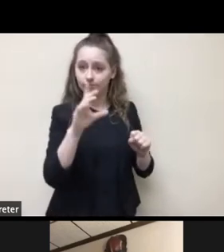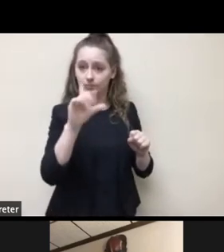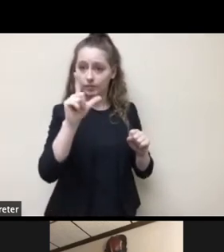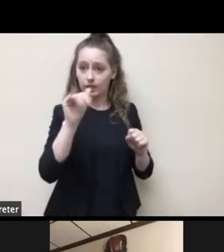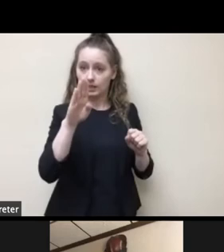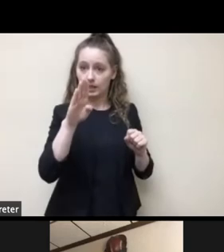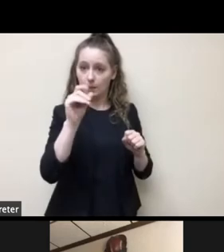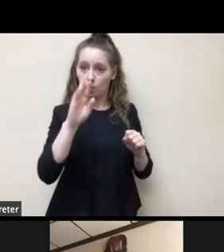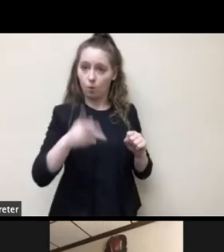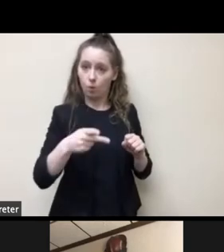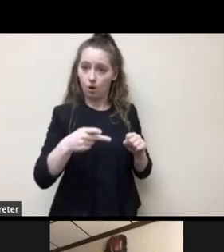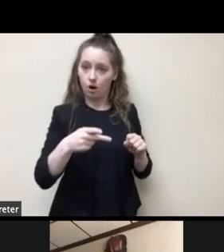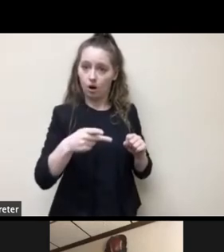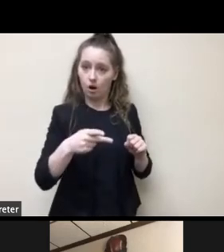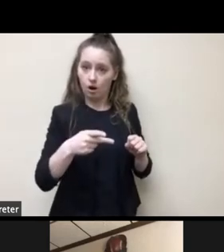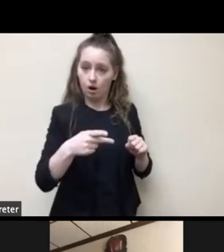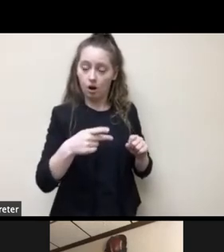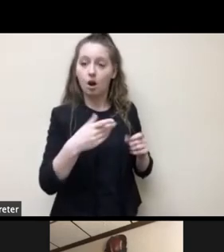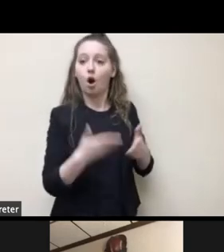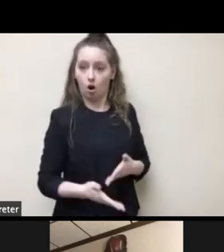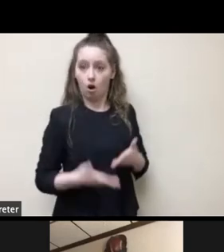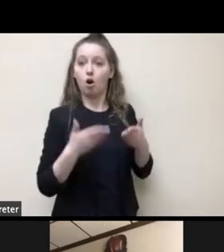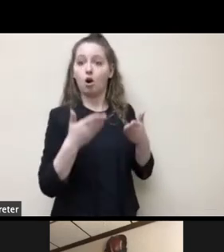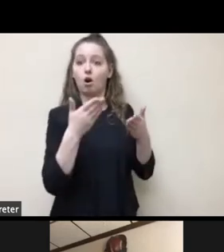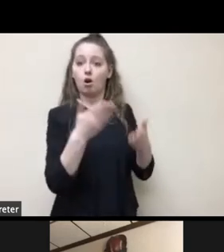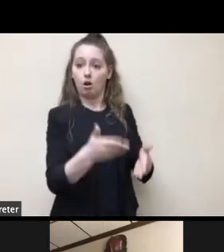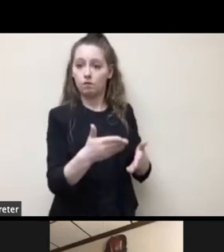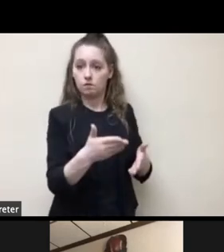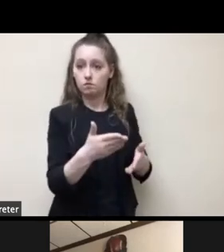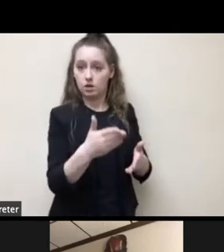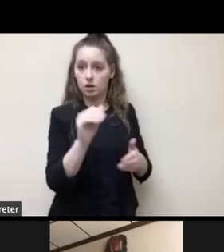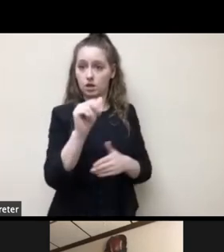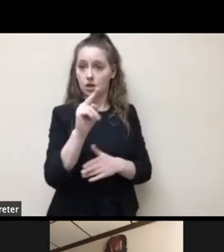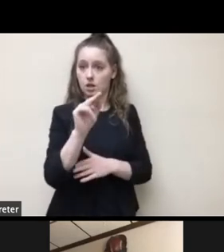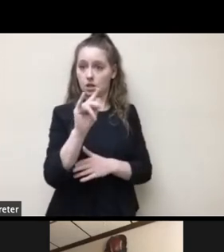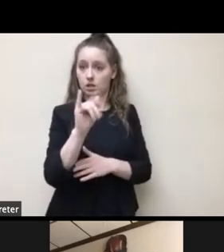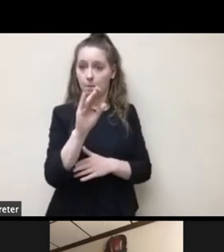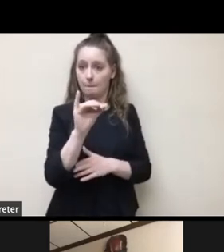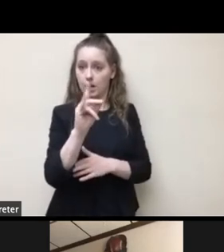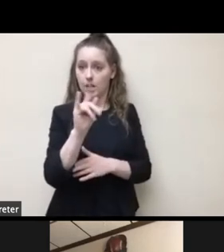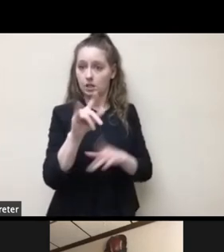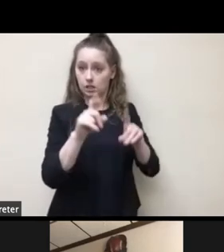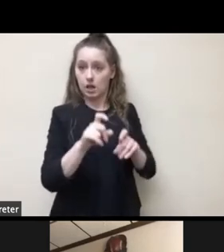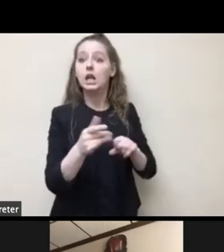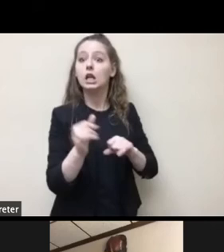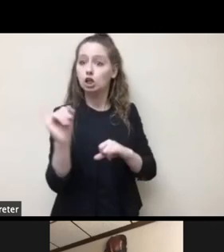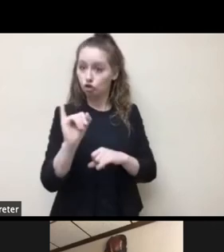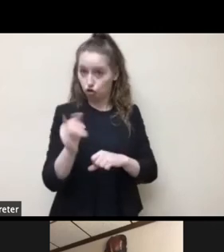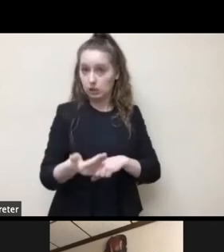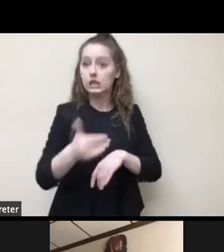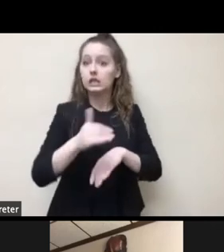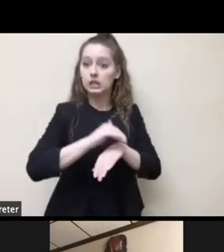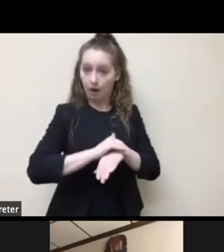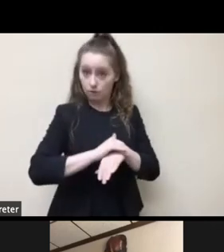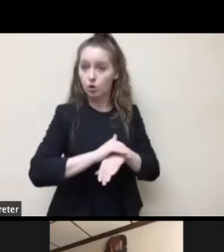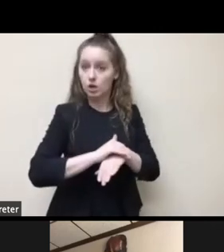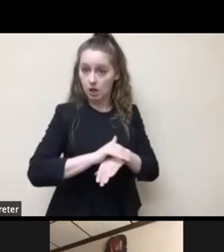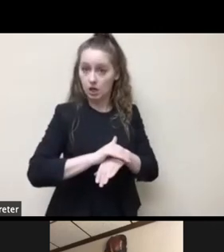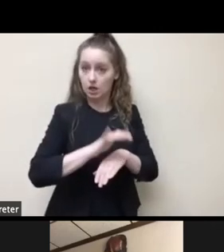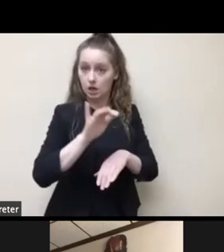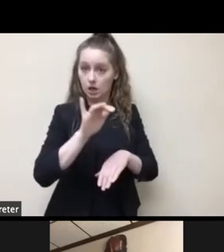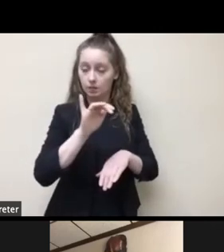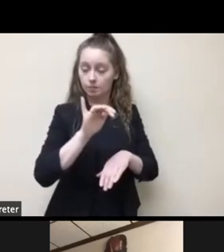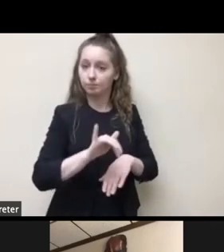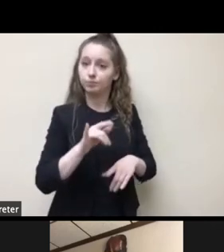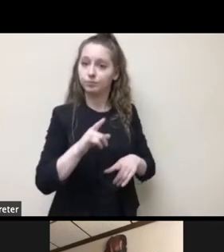both are offering the antibody testing, and insurance is covering that. You still